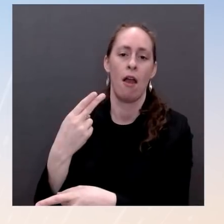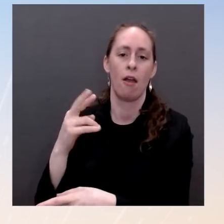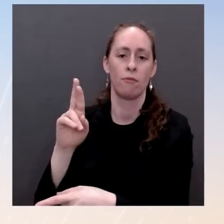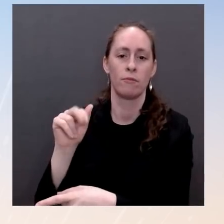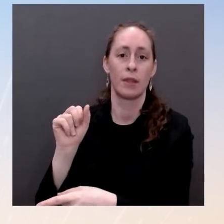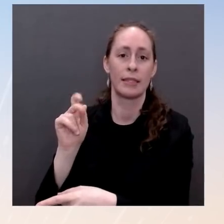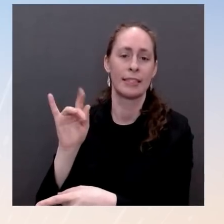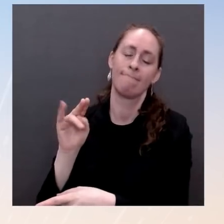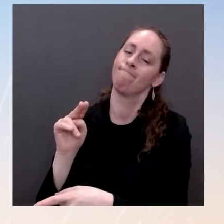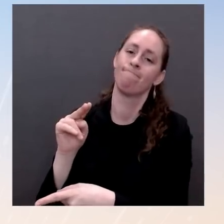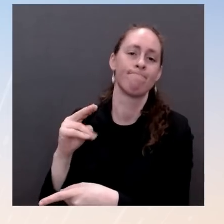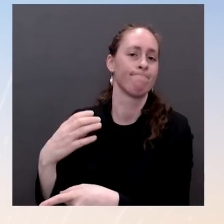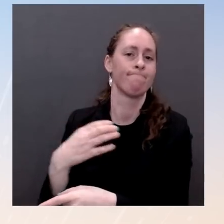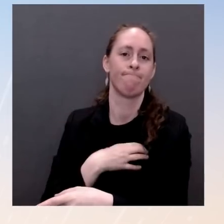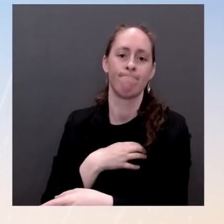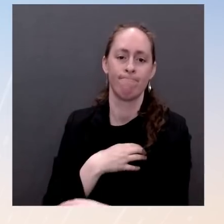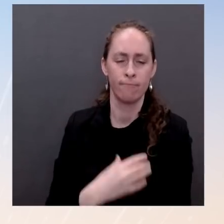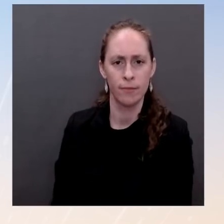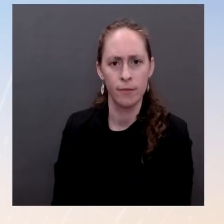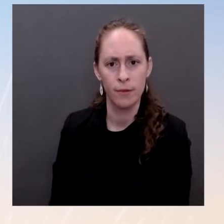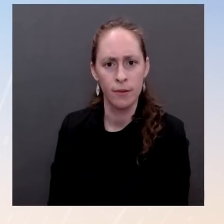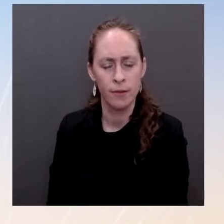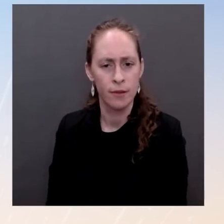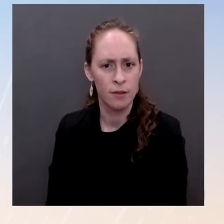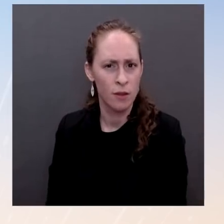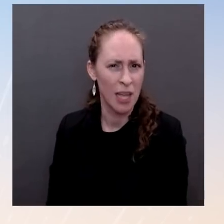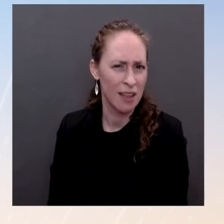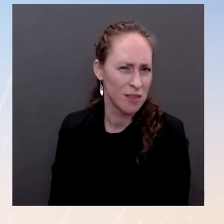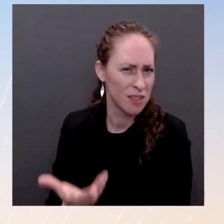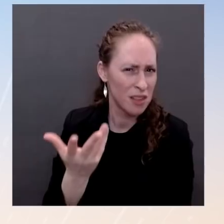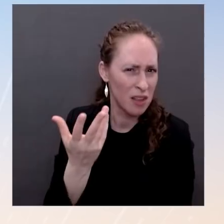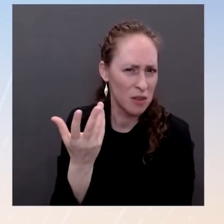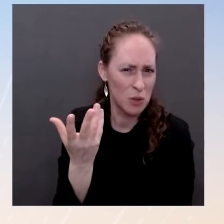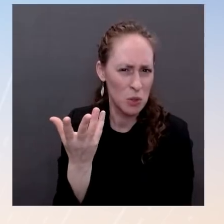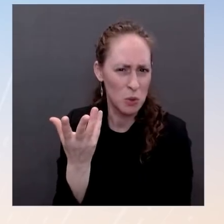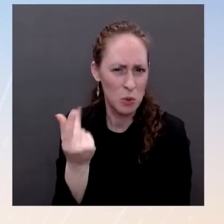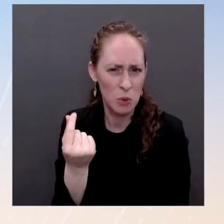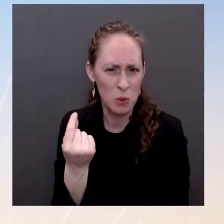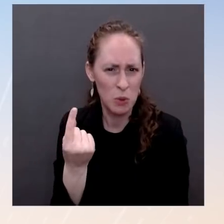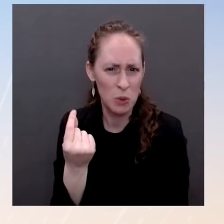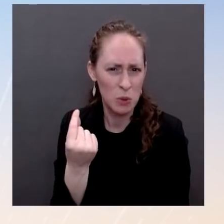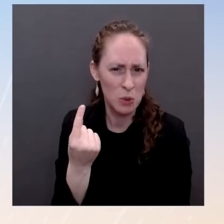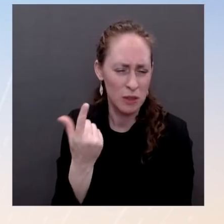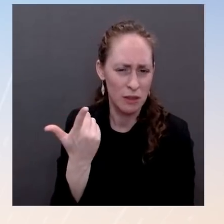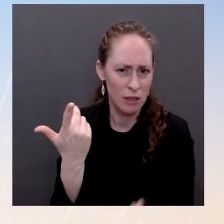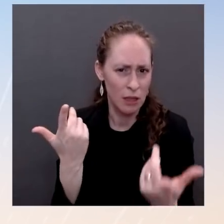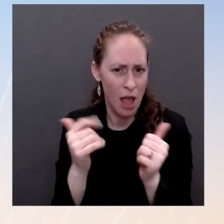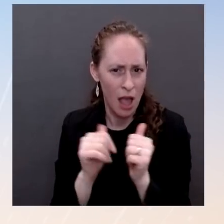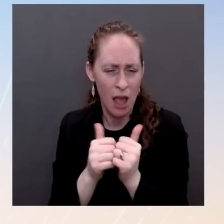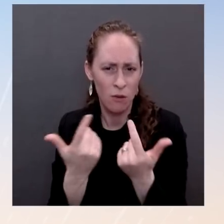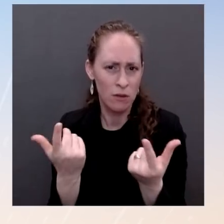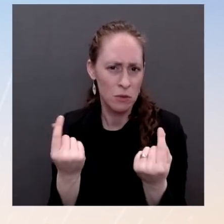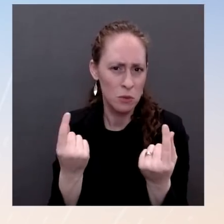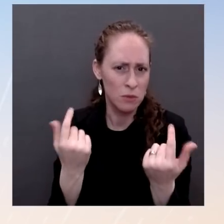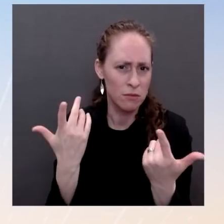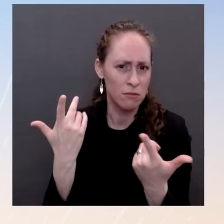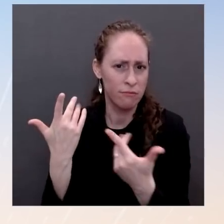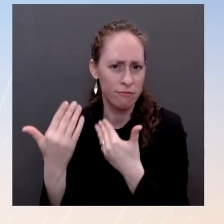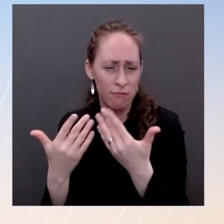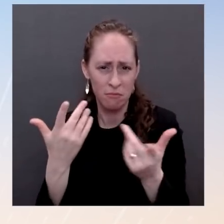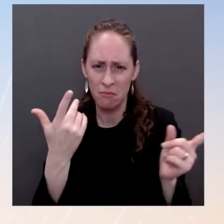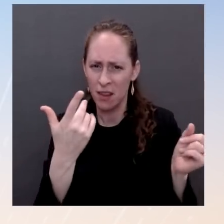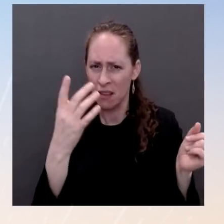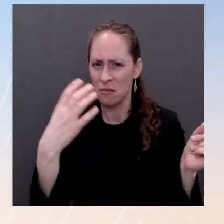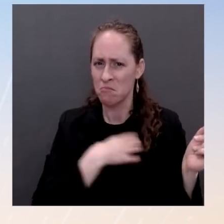to Senator Toomey about some of the issues that he's raised? Well, let me first say that this is in a very extreme step that's